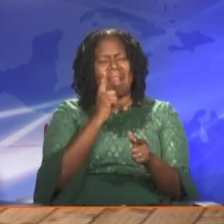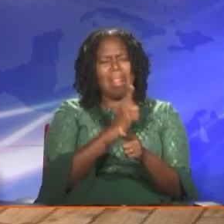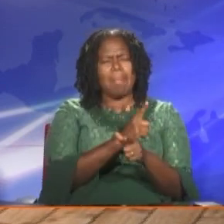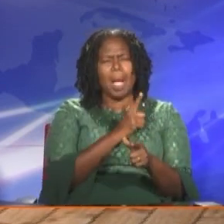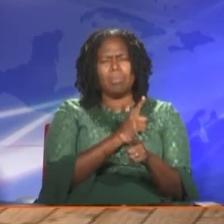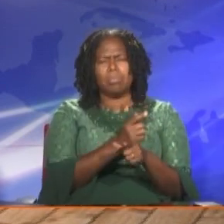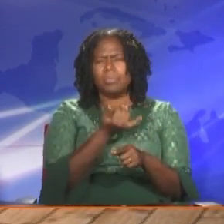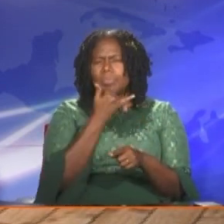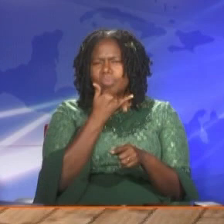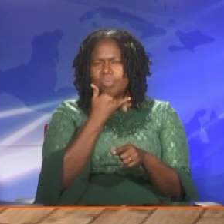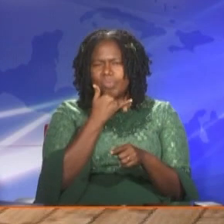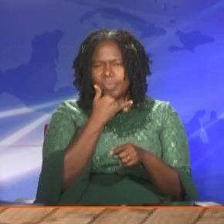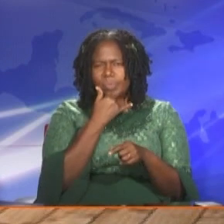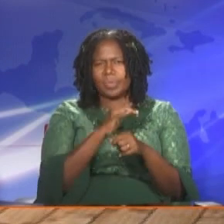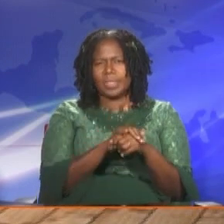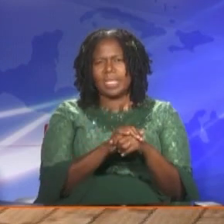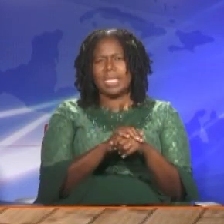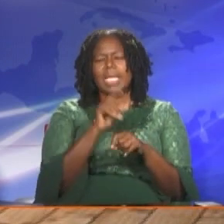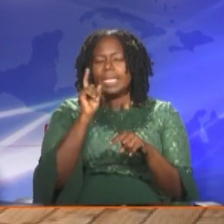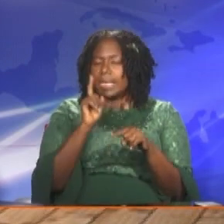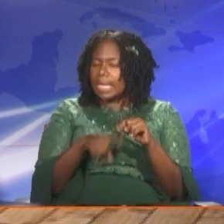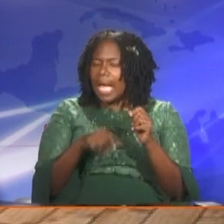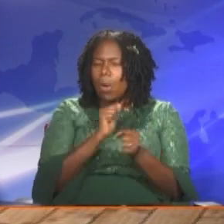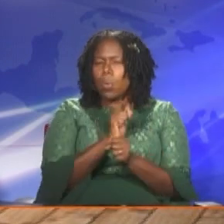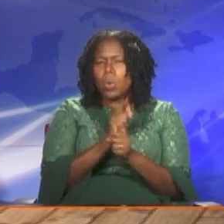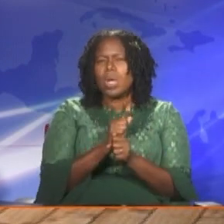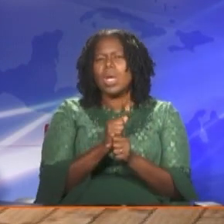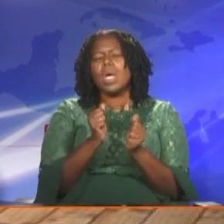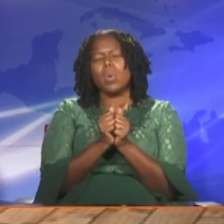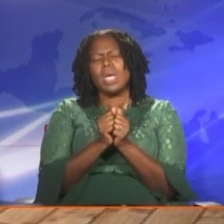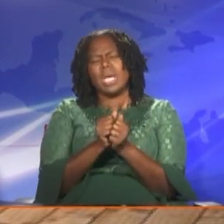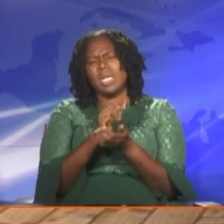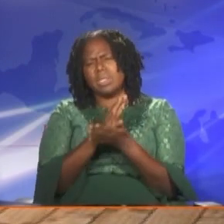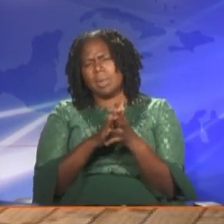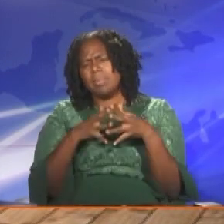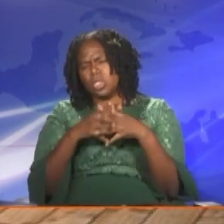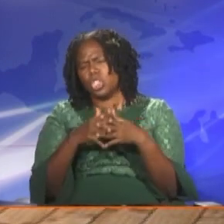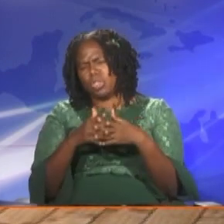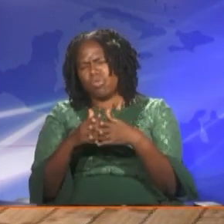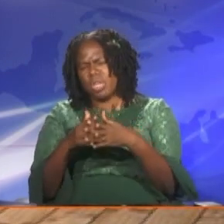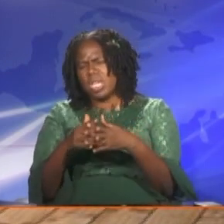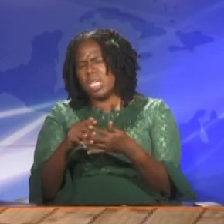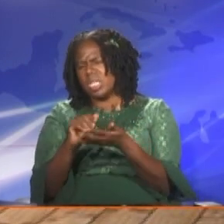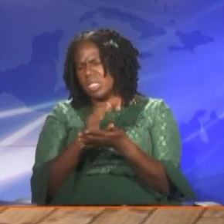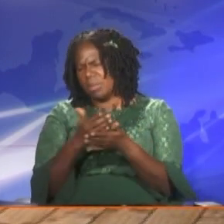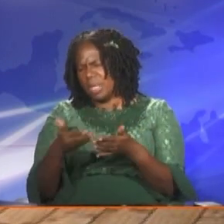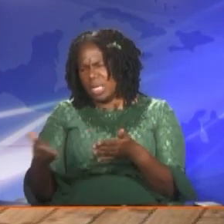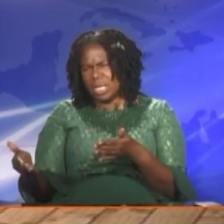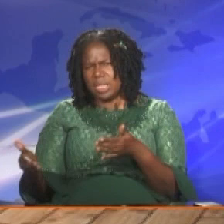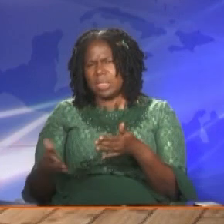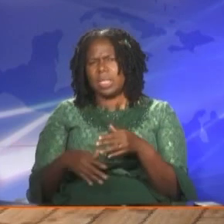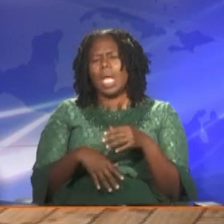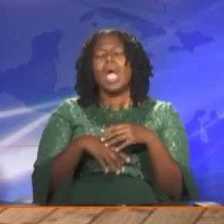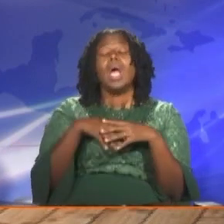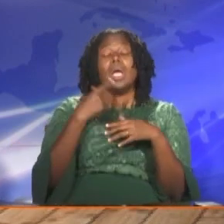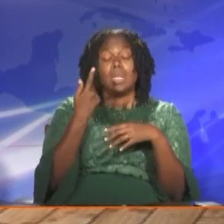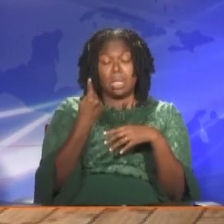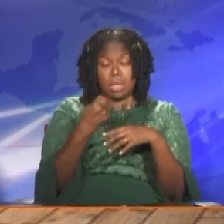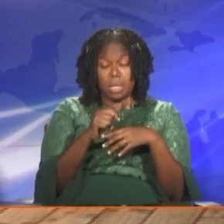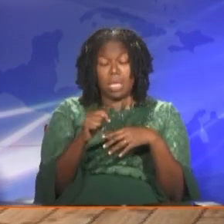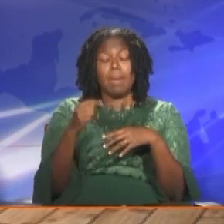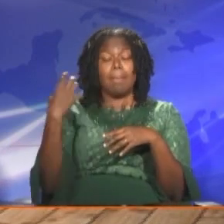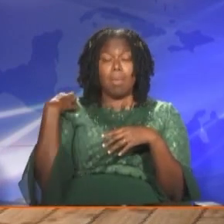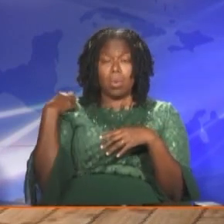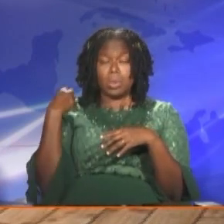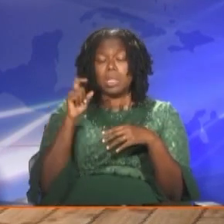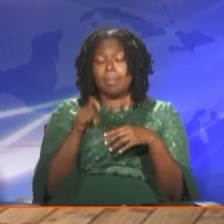certain factories, operating certain machineries, certain sectors, for example. The employer is required to keep a special register of